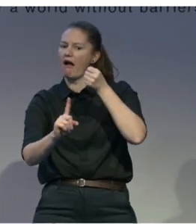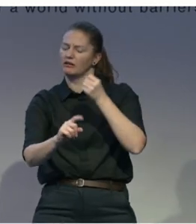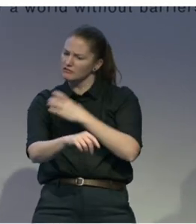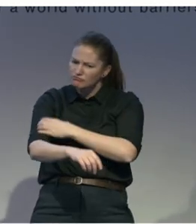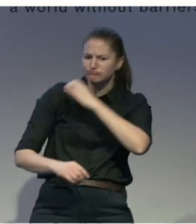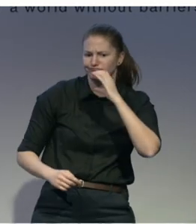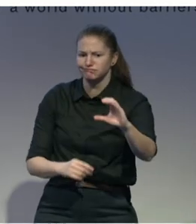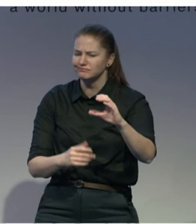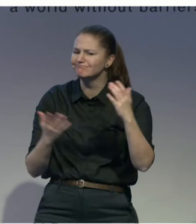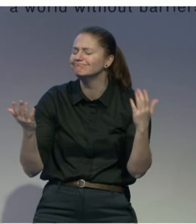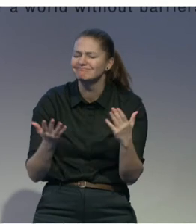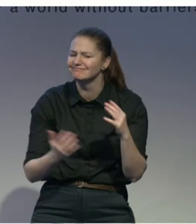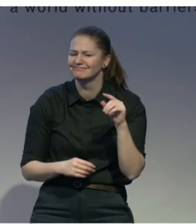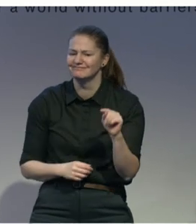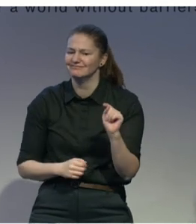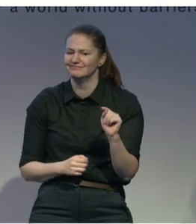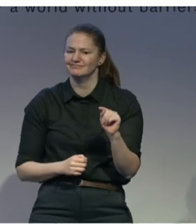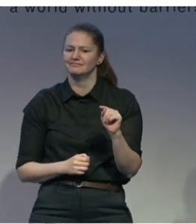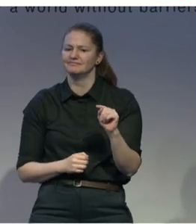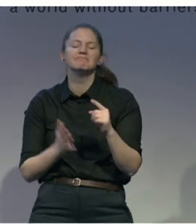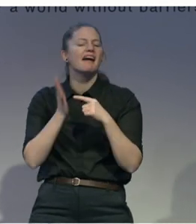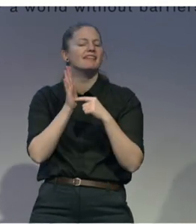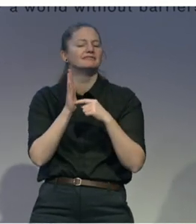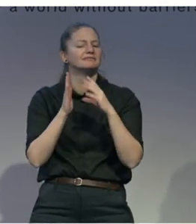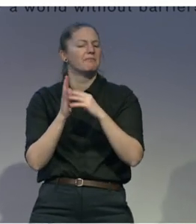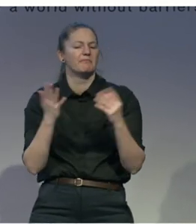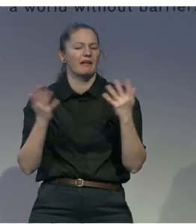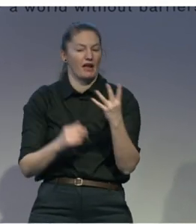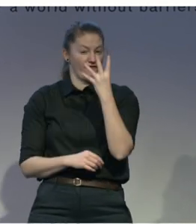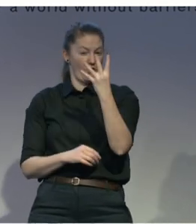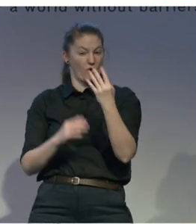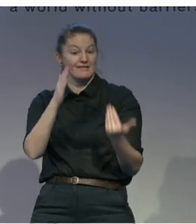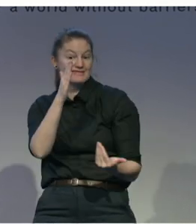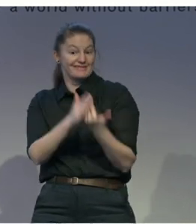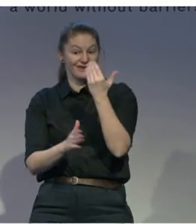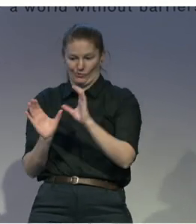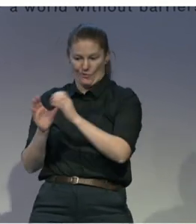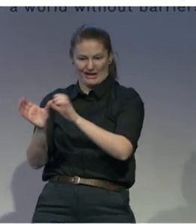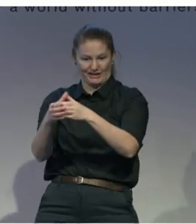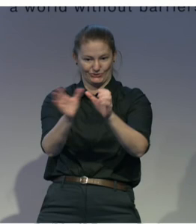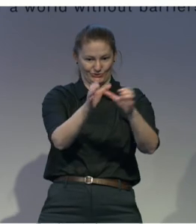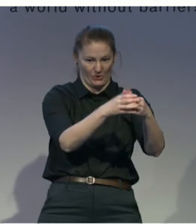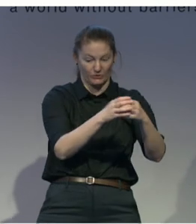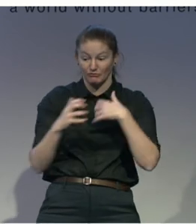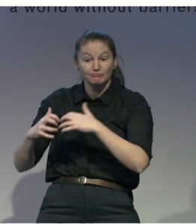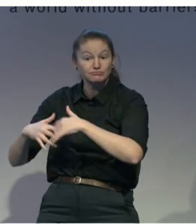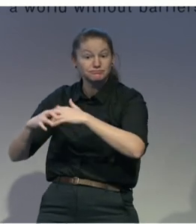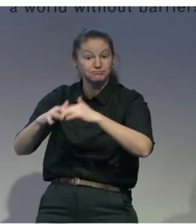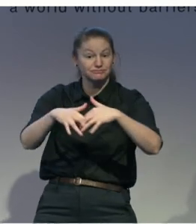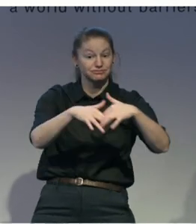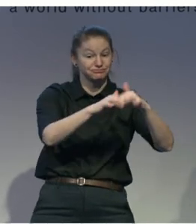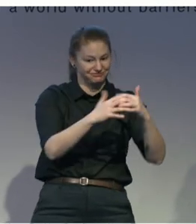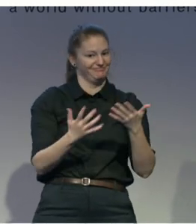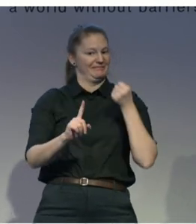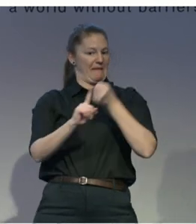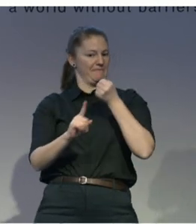example, four new organizations of persons with disabilities were created. The possibility of